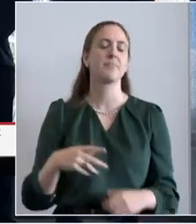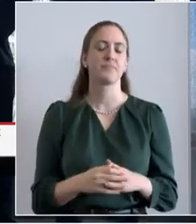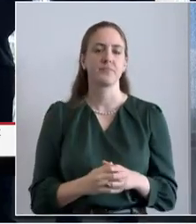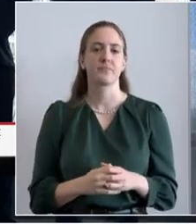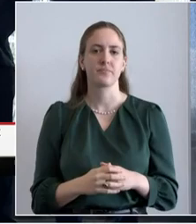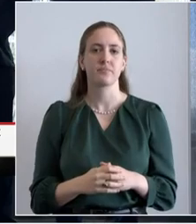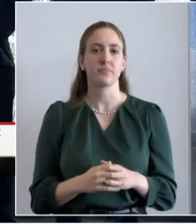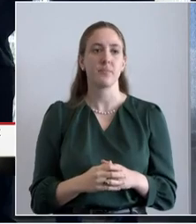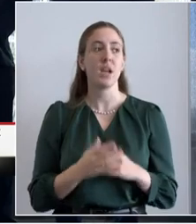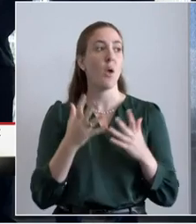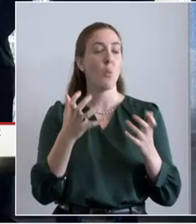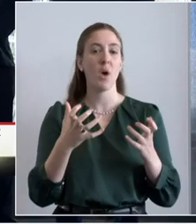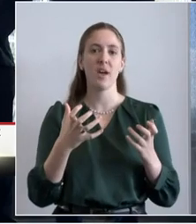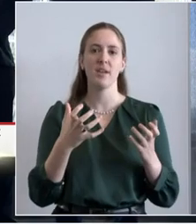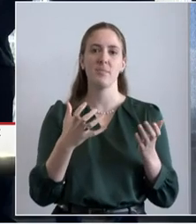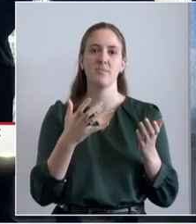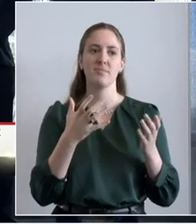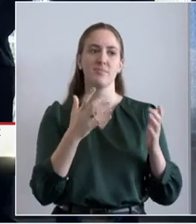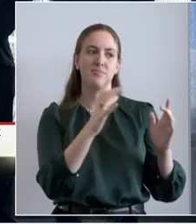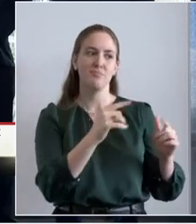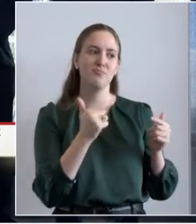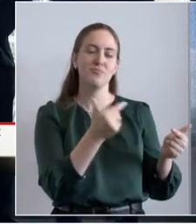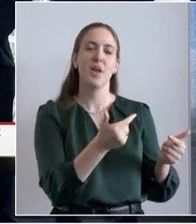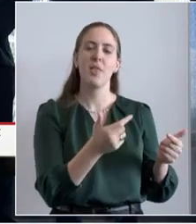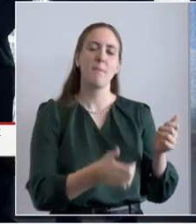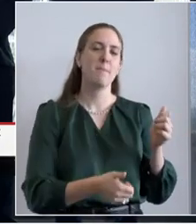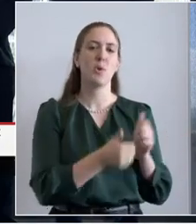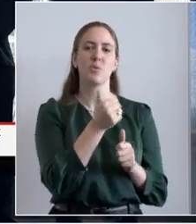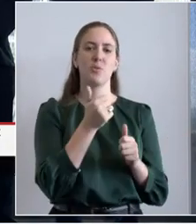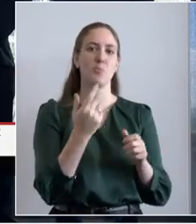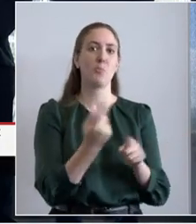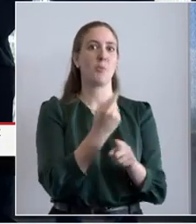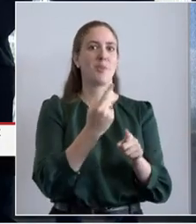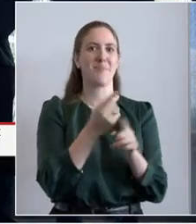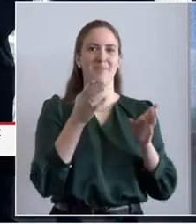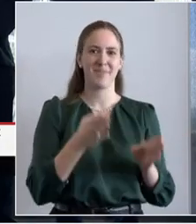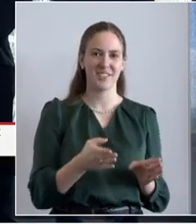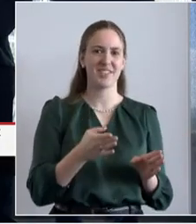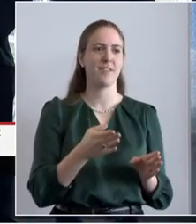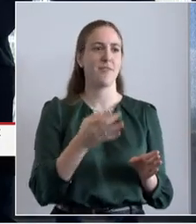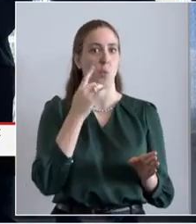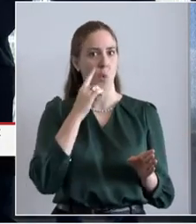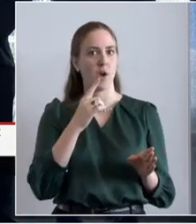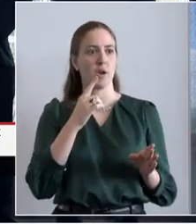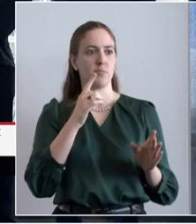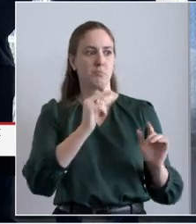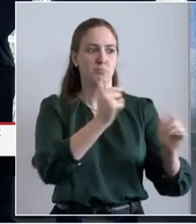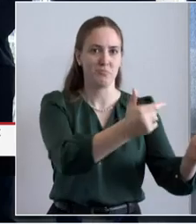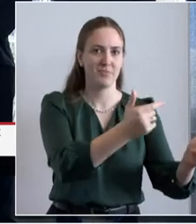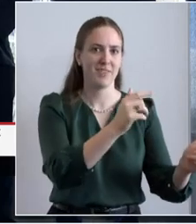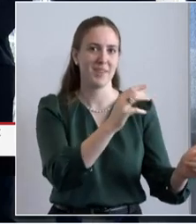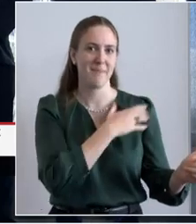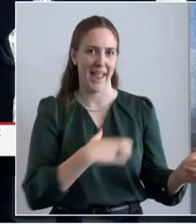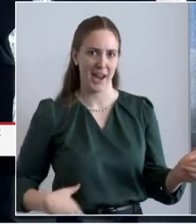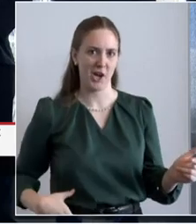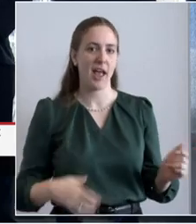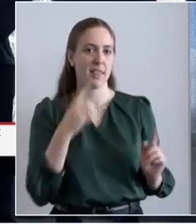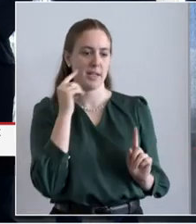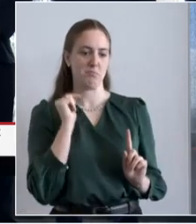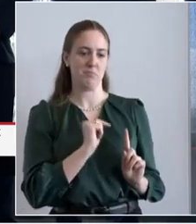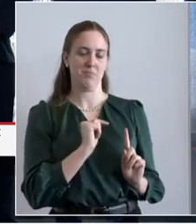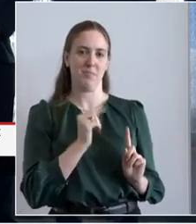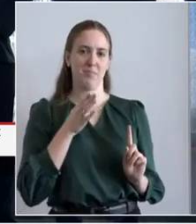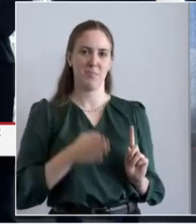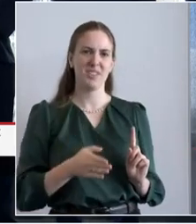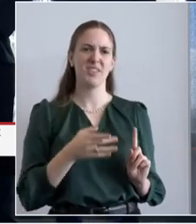the most appropriate person to introduce the mayor. I think that he embodies what we're trying to do in DCAP and who we're